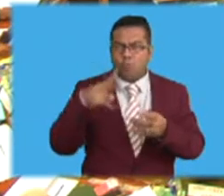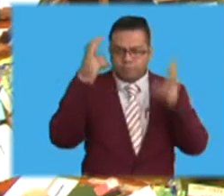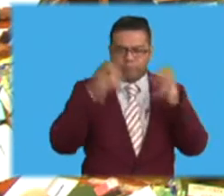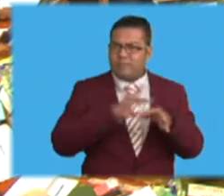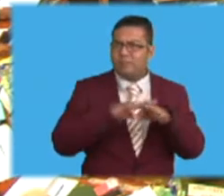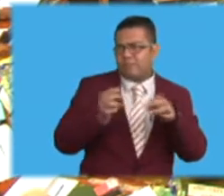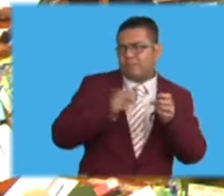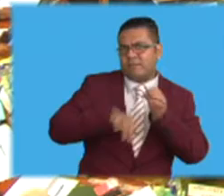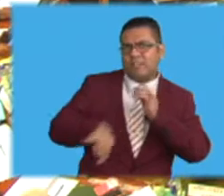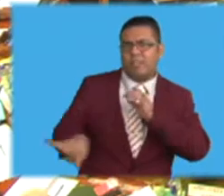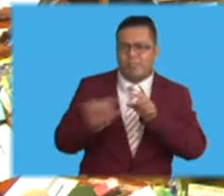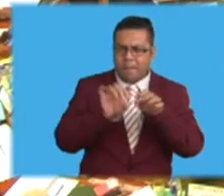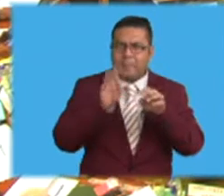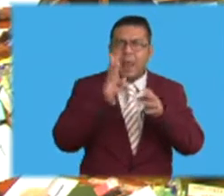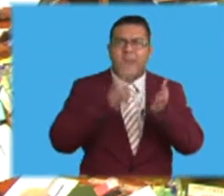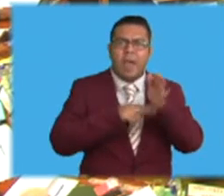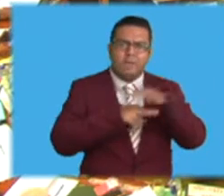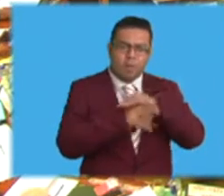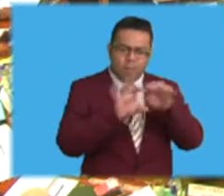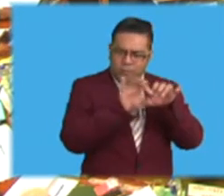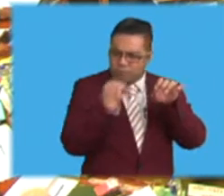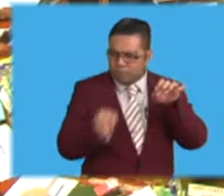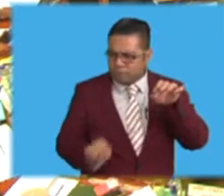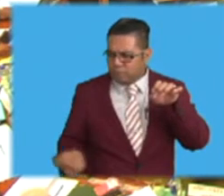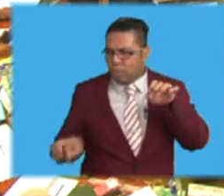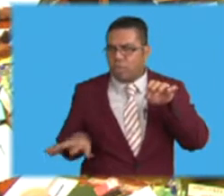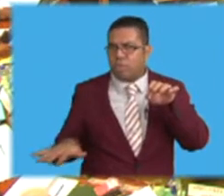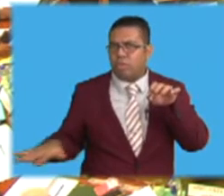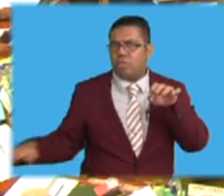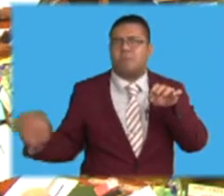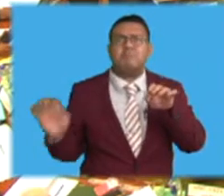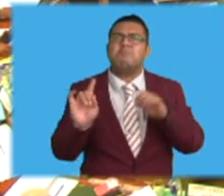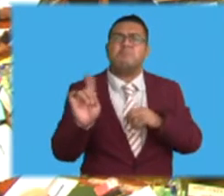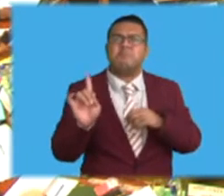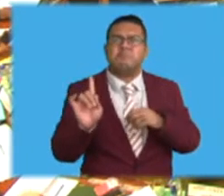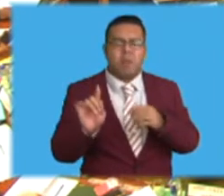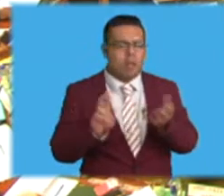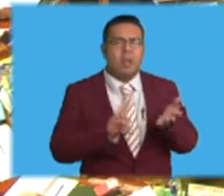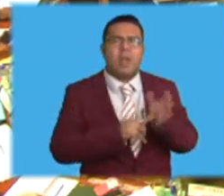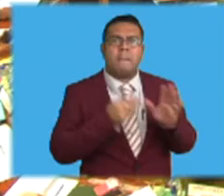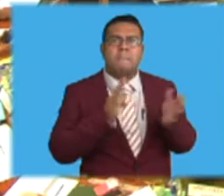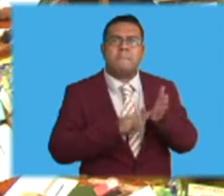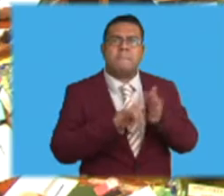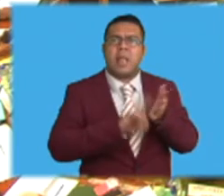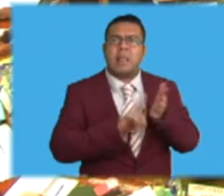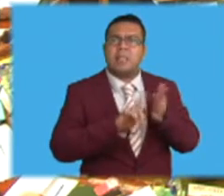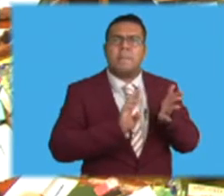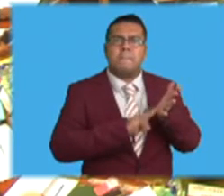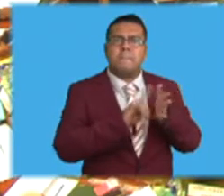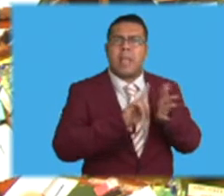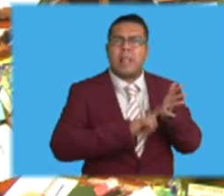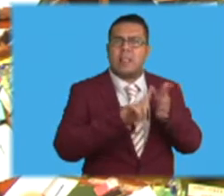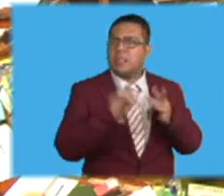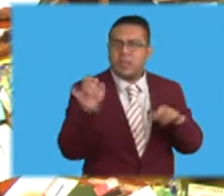or raw discharge in the Navua Creek from the Navua Hospital. Madam Speaker, for the information of the House, let me briefly